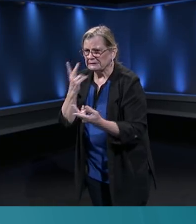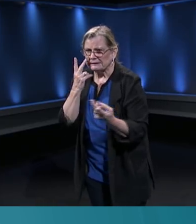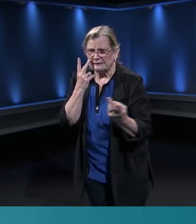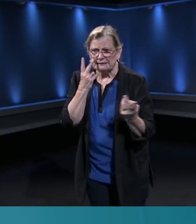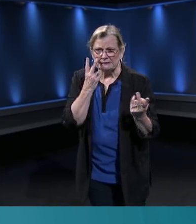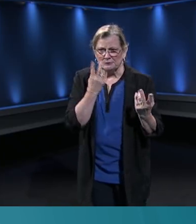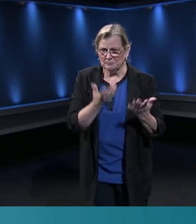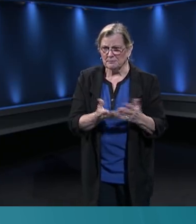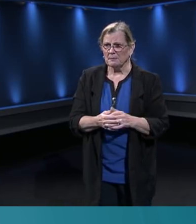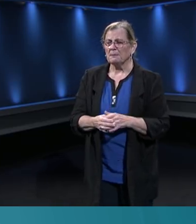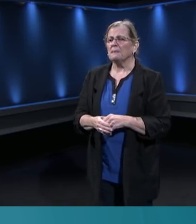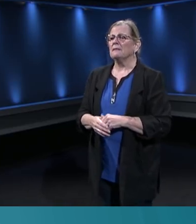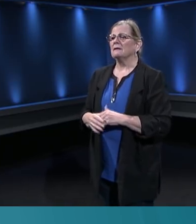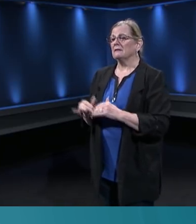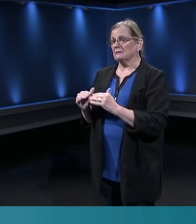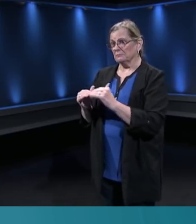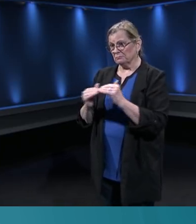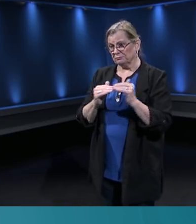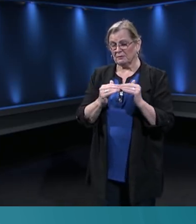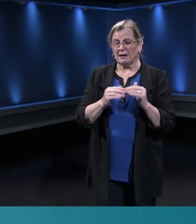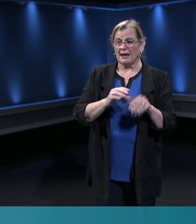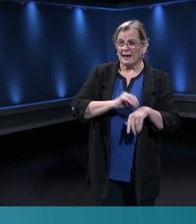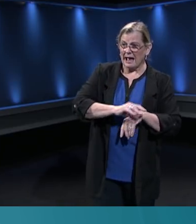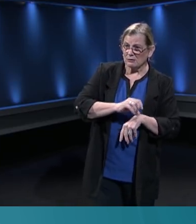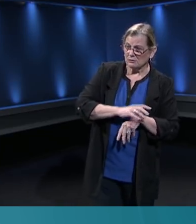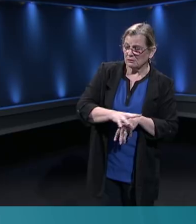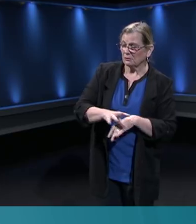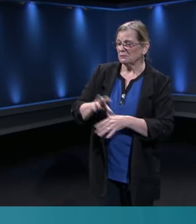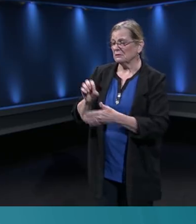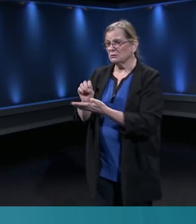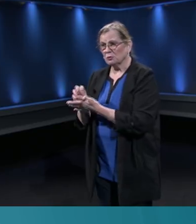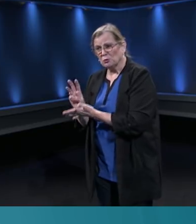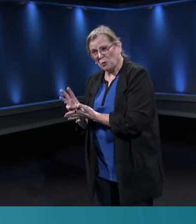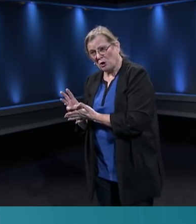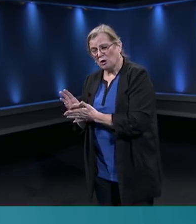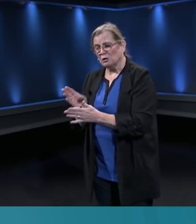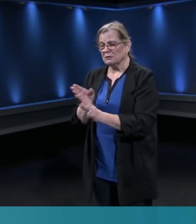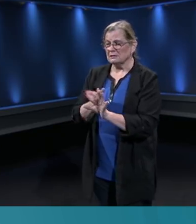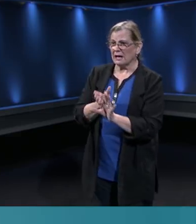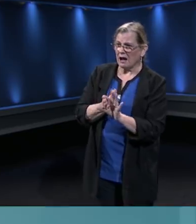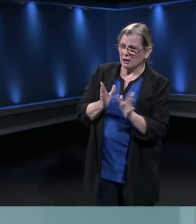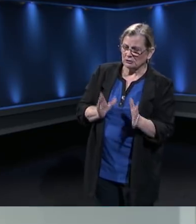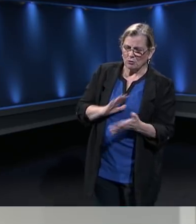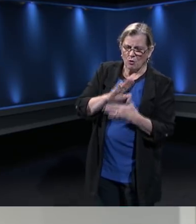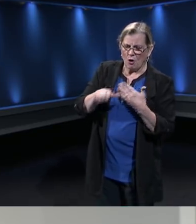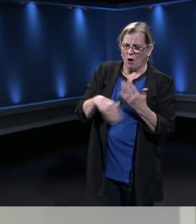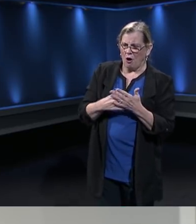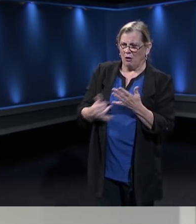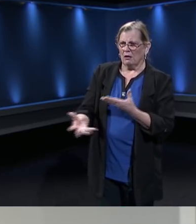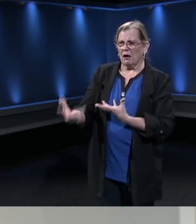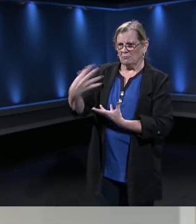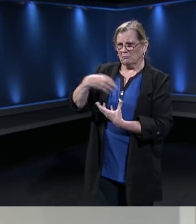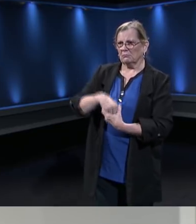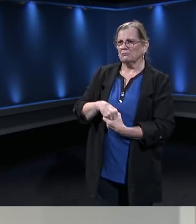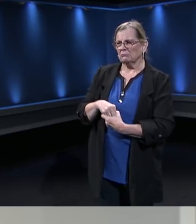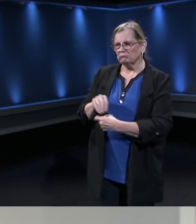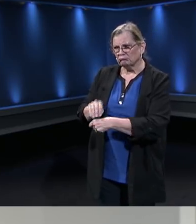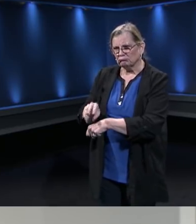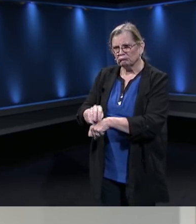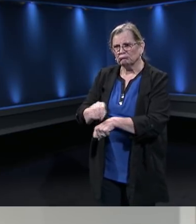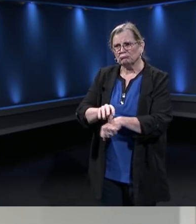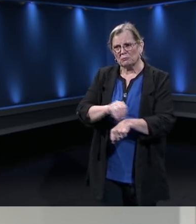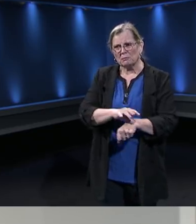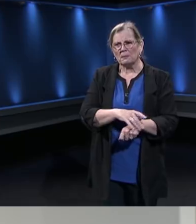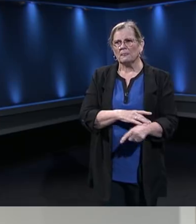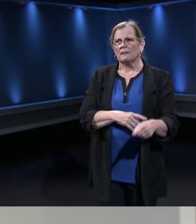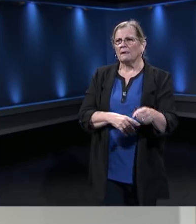staff, counselors, psychologists, and social workers. Fantastic. And is mental health, I understand it's sort of on a continuum.